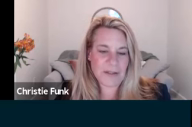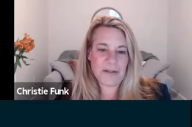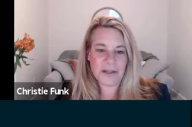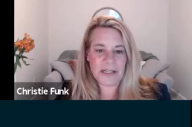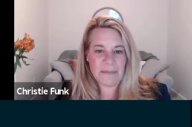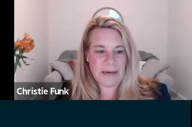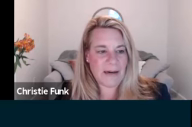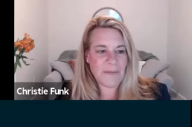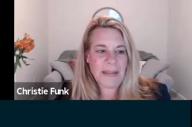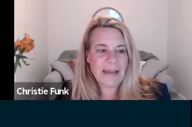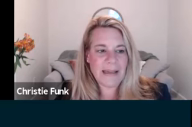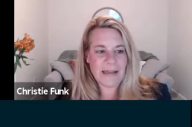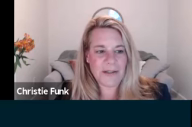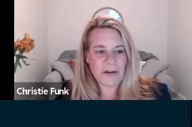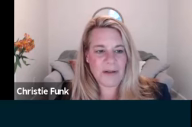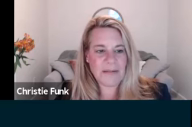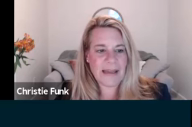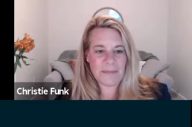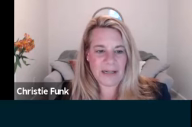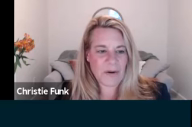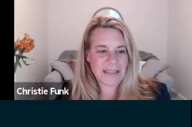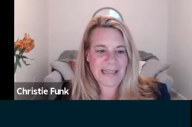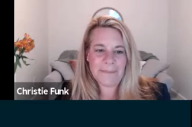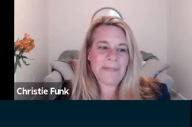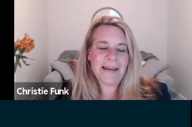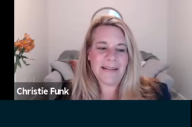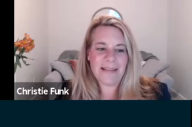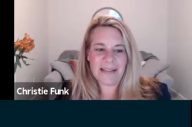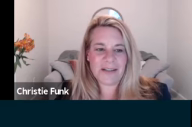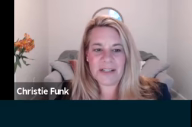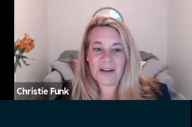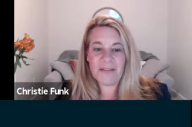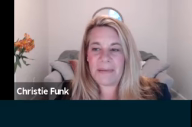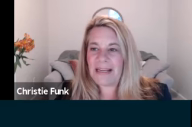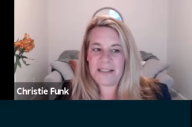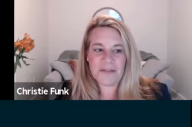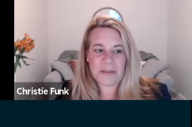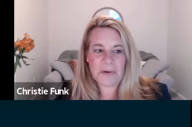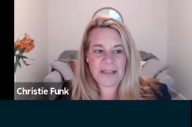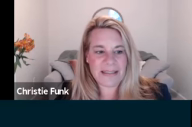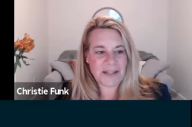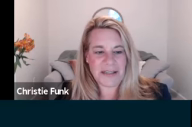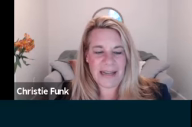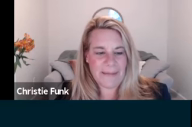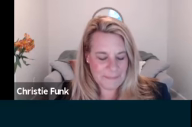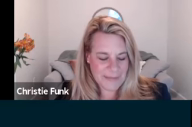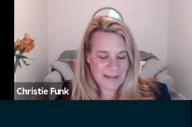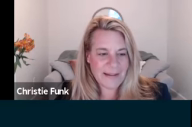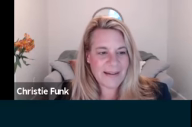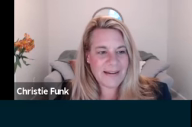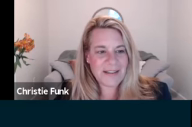panel includes Sergi Albino, Ian Dormal, and Britt Corsi. Thanks so much to all of our panelists for supporting the session